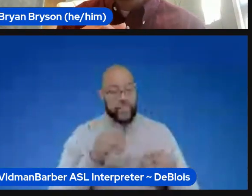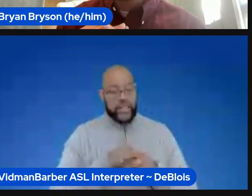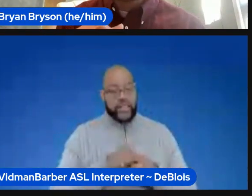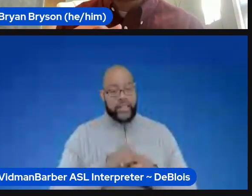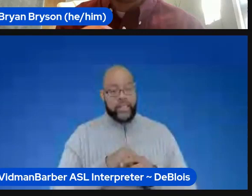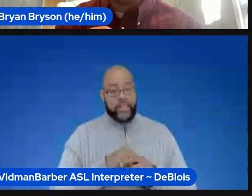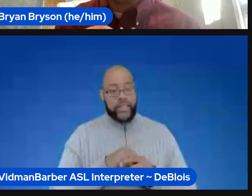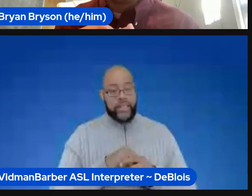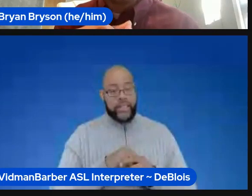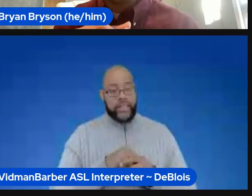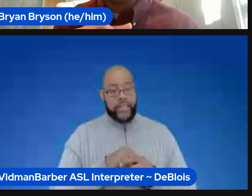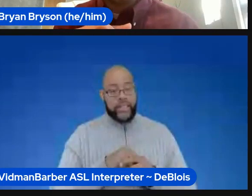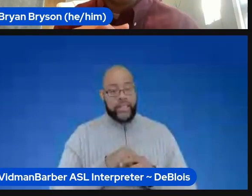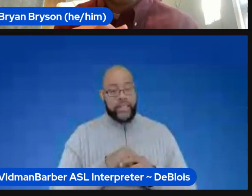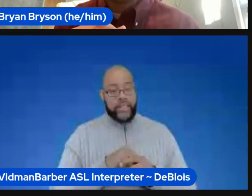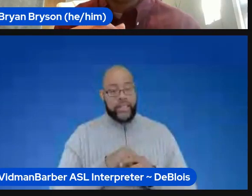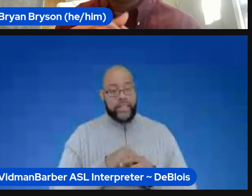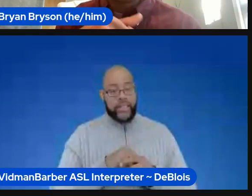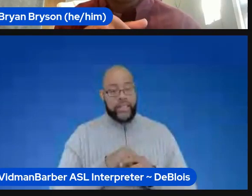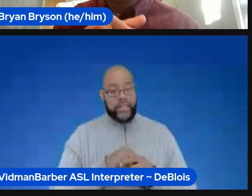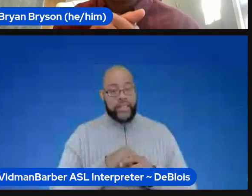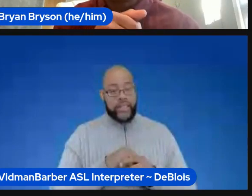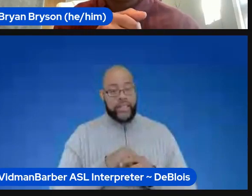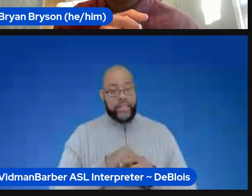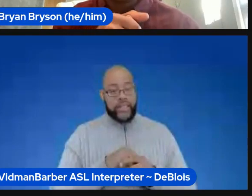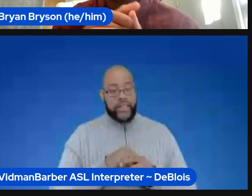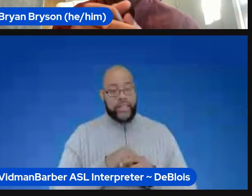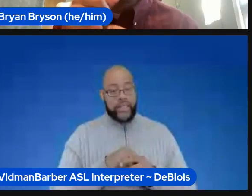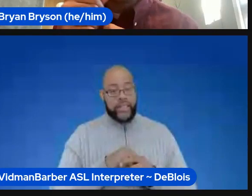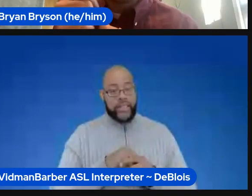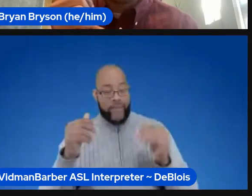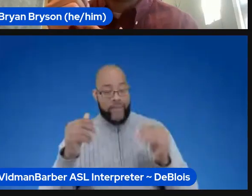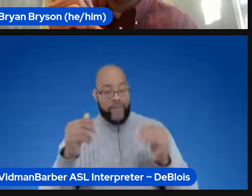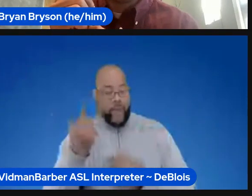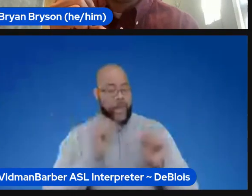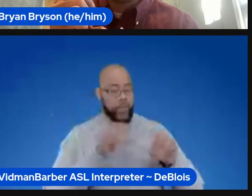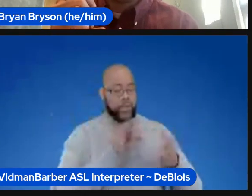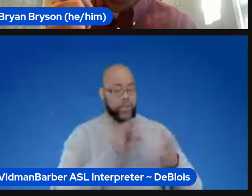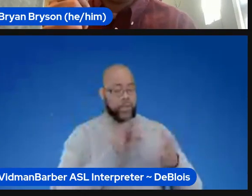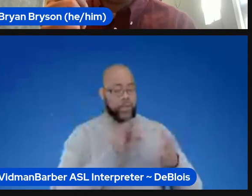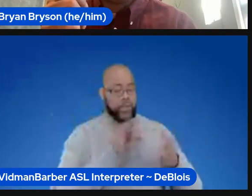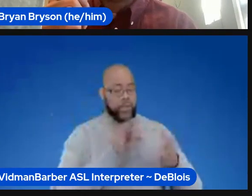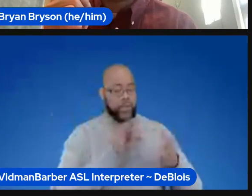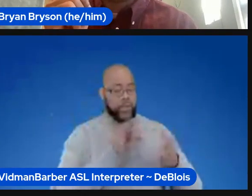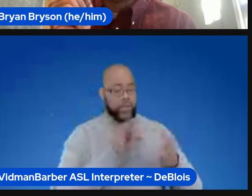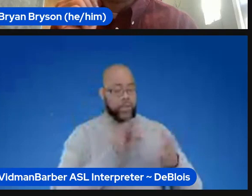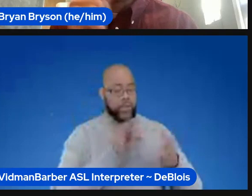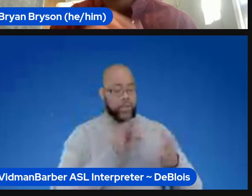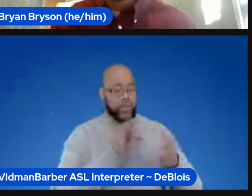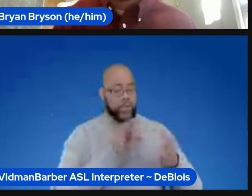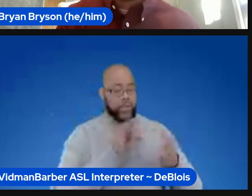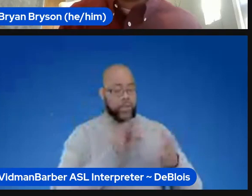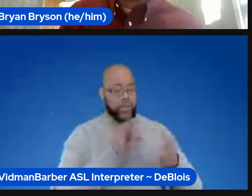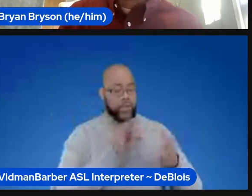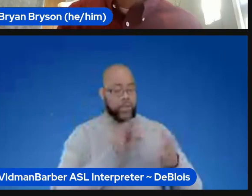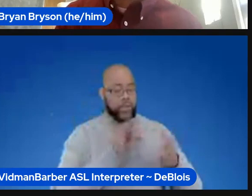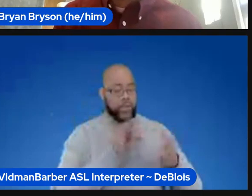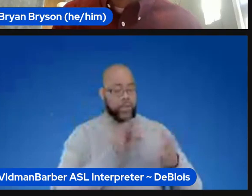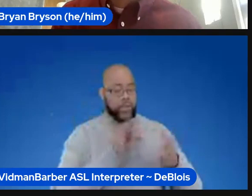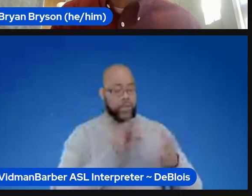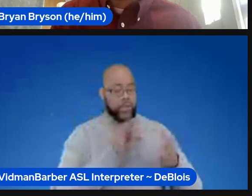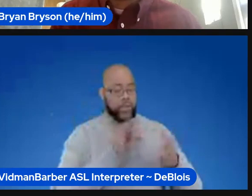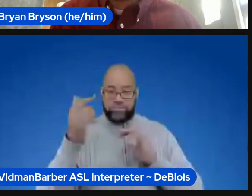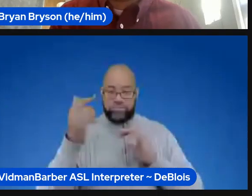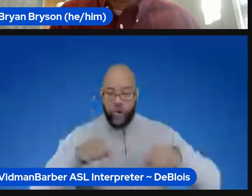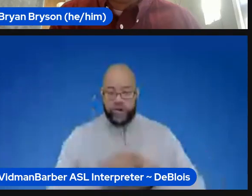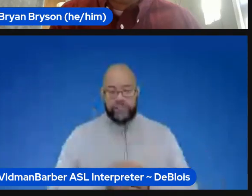of having to do that in the biosafety level 3, because without a liquid handling robot, we know how that story would end.